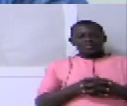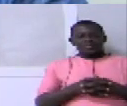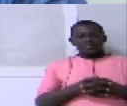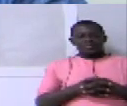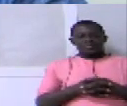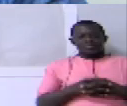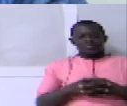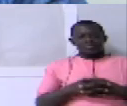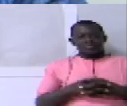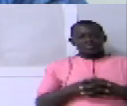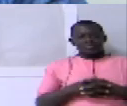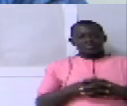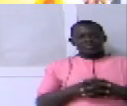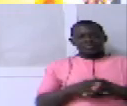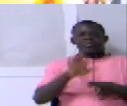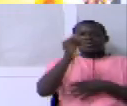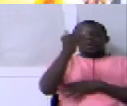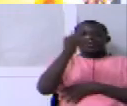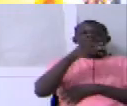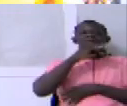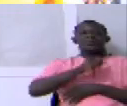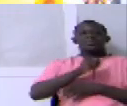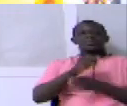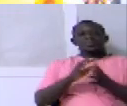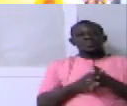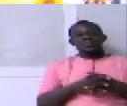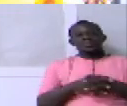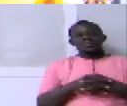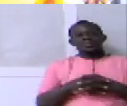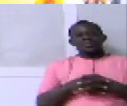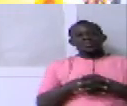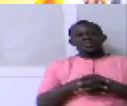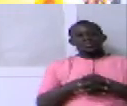commission bulosi la kanyameng. Yes, sir.